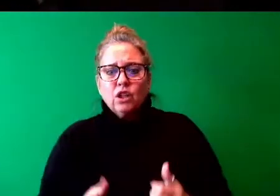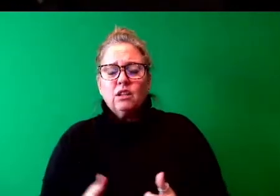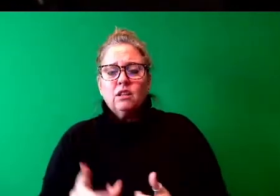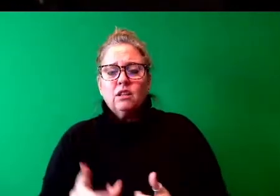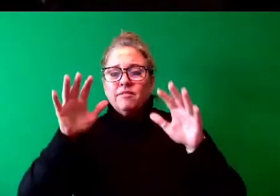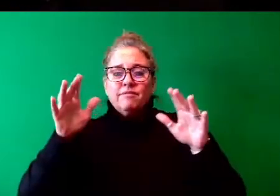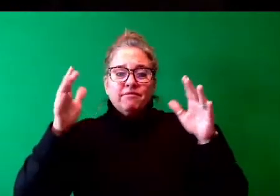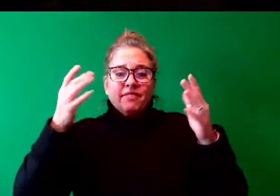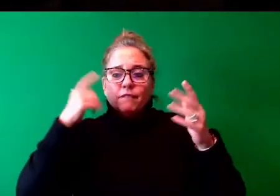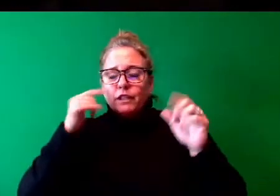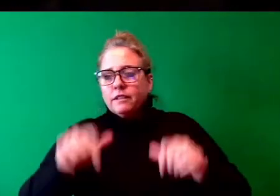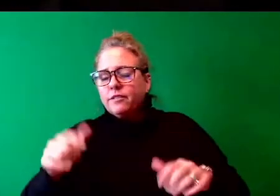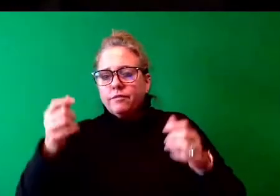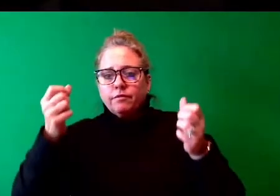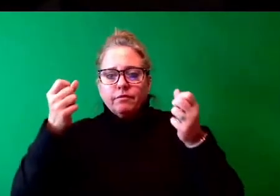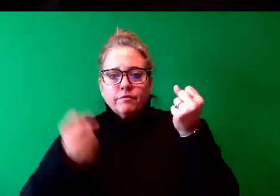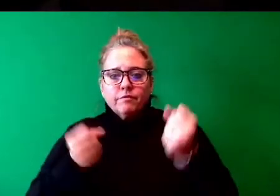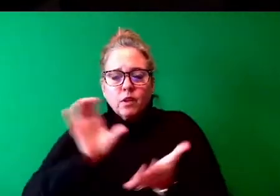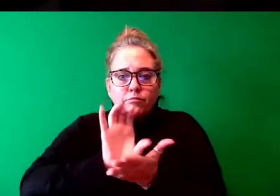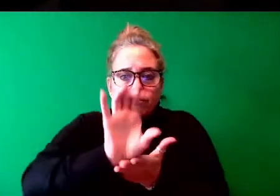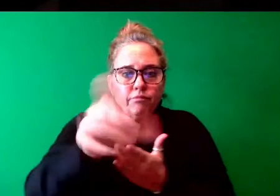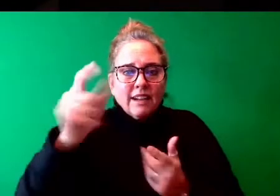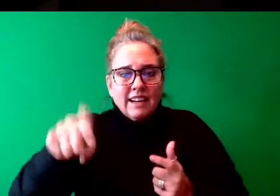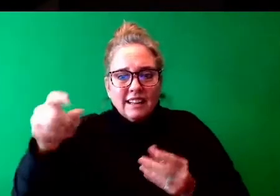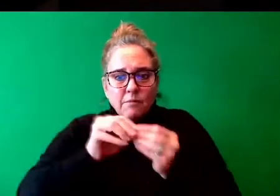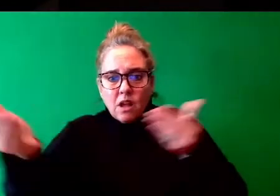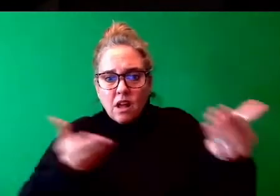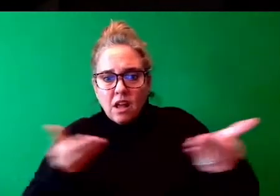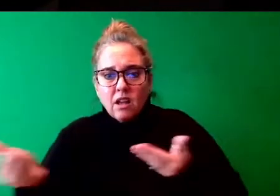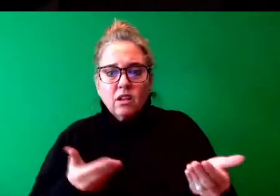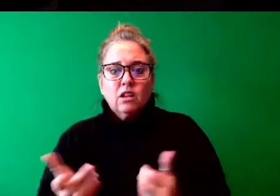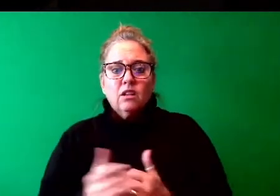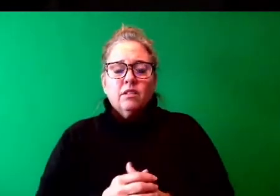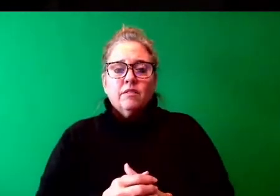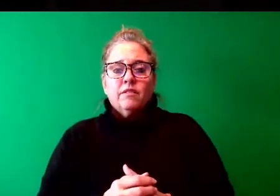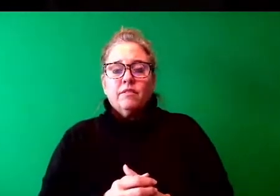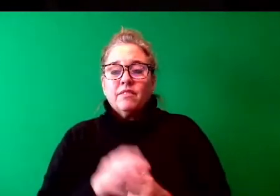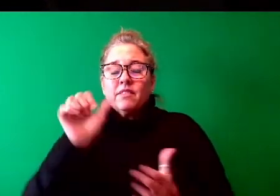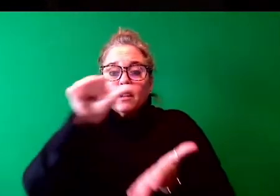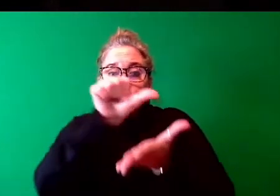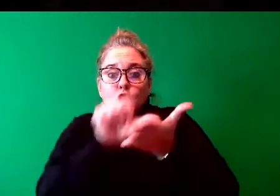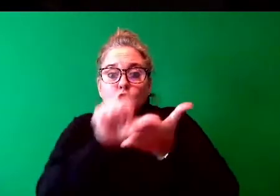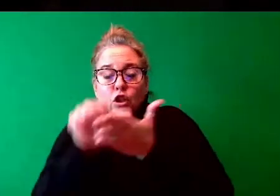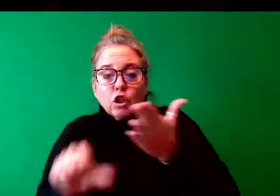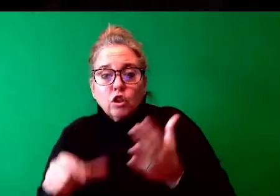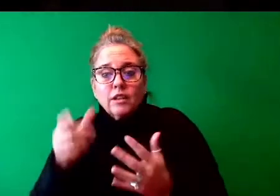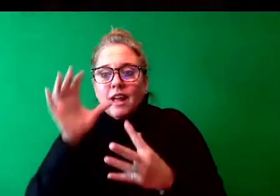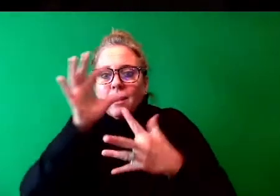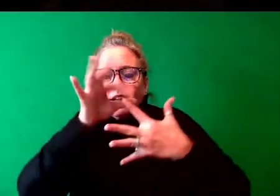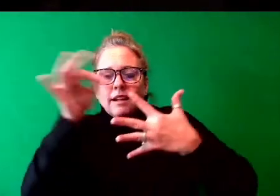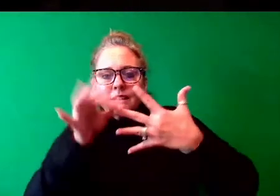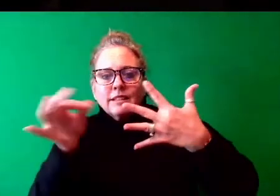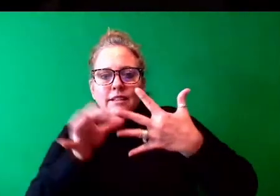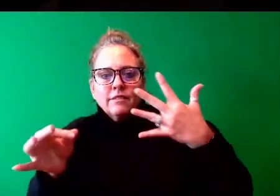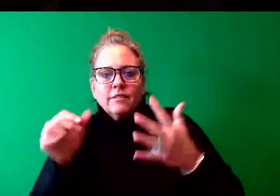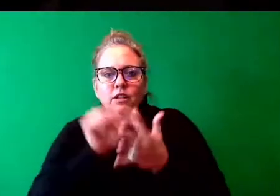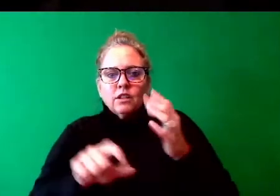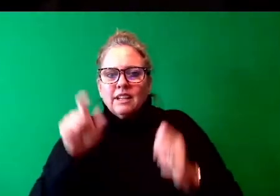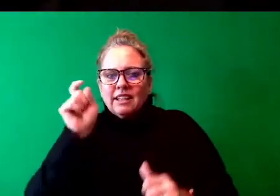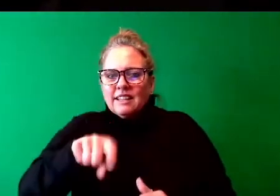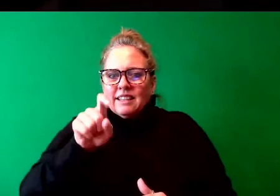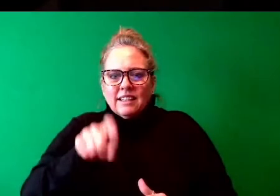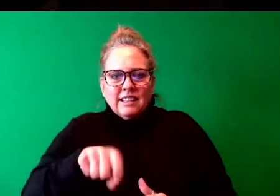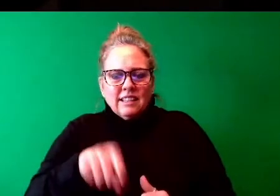is continue to delay our elective procedures and surgeries. And if you're the one who needs your total hip or you're